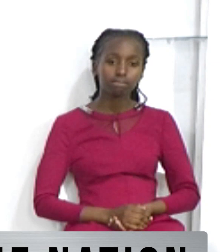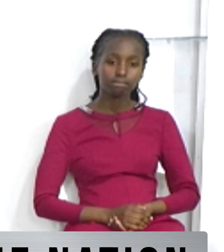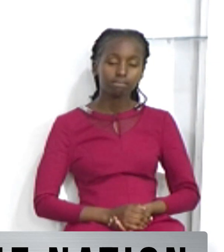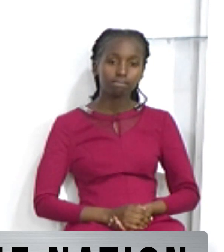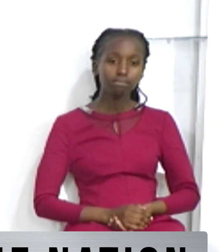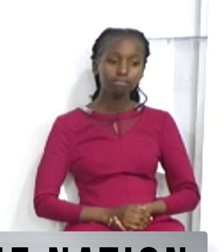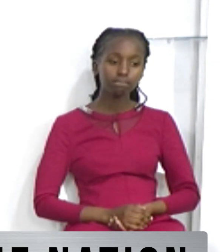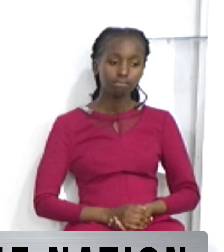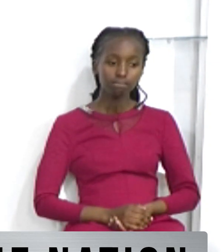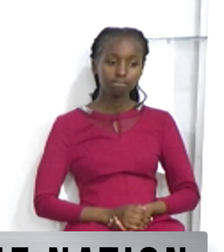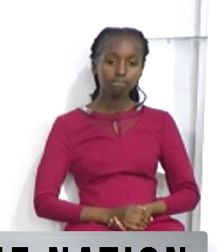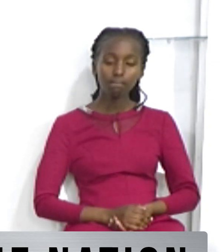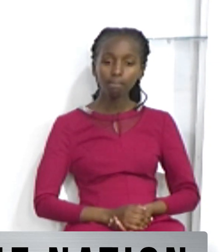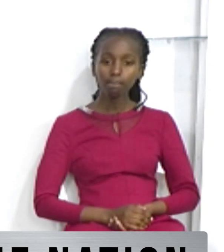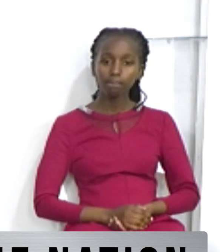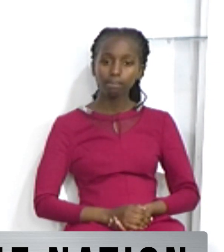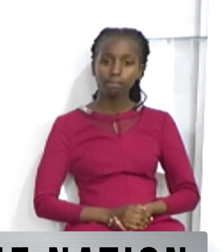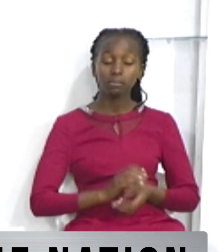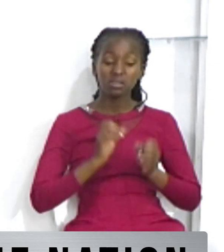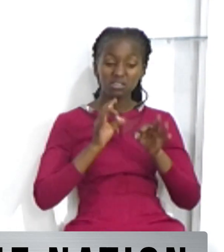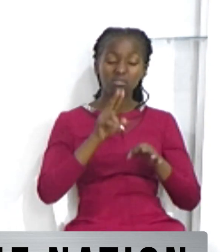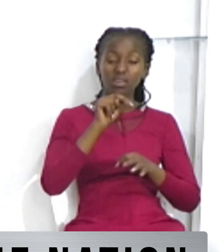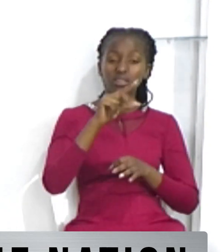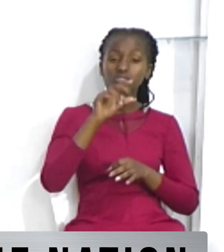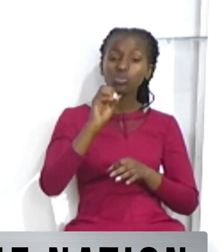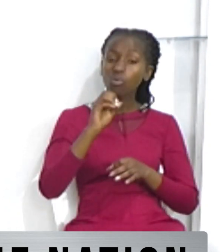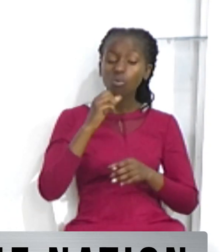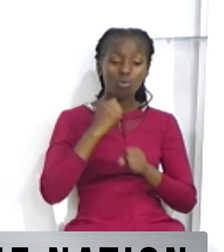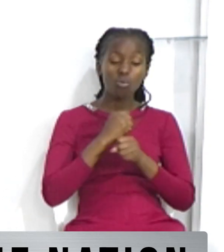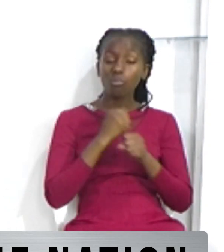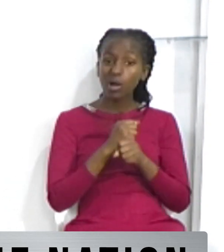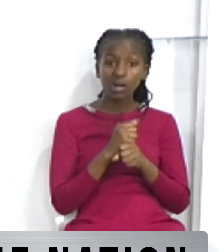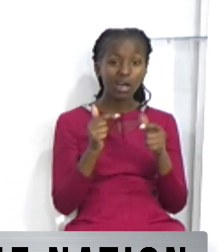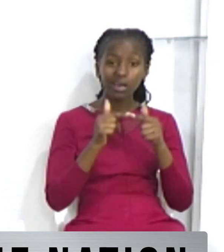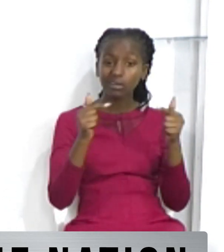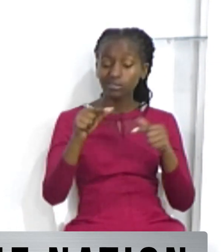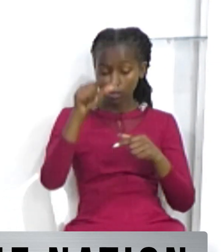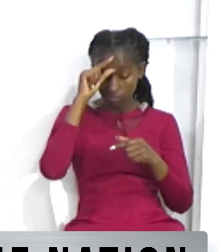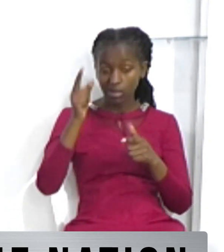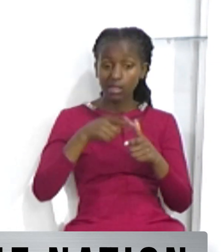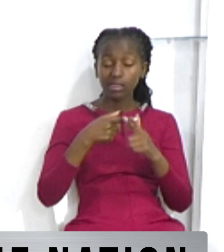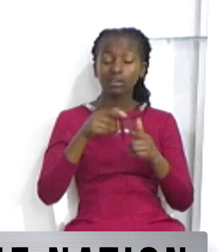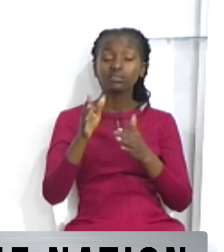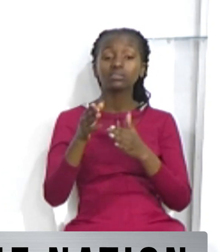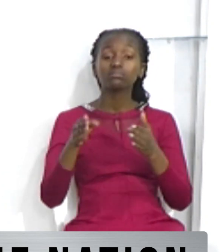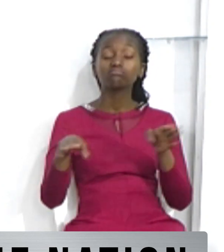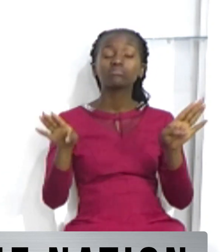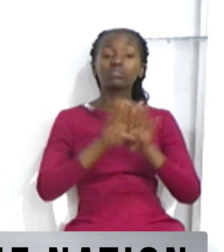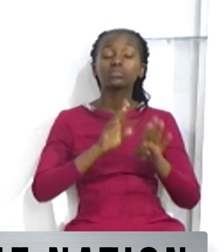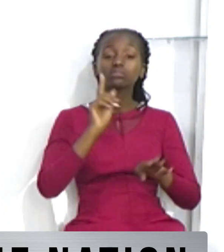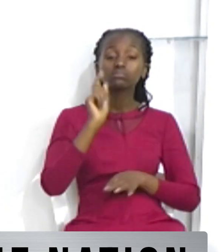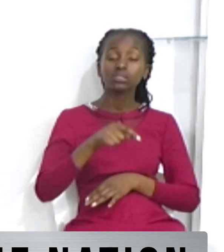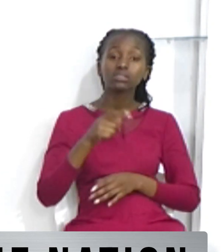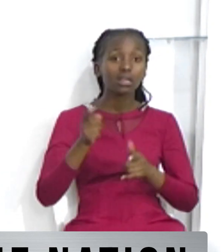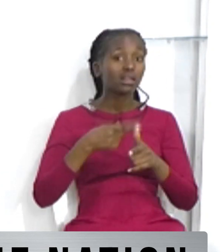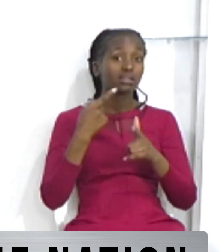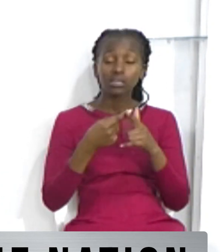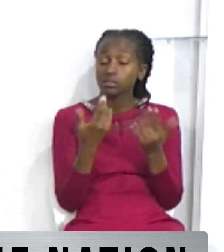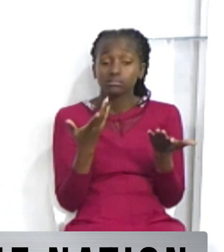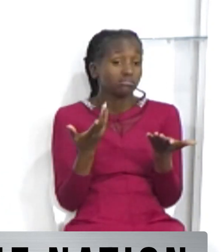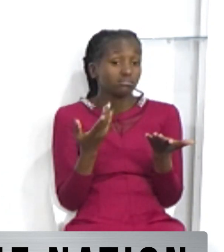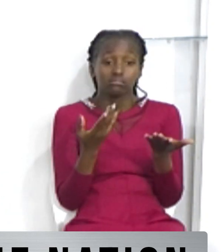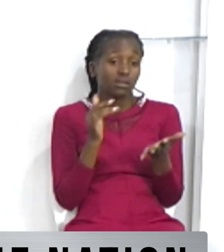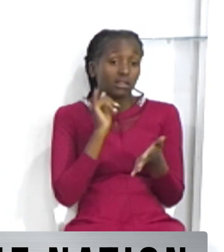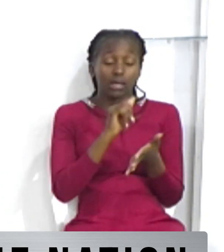against the government. So we rather do away with these NGOs. Those budgets, I don't know away with. So, but then what would you